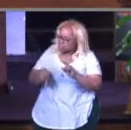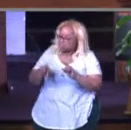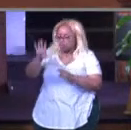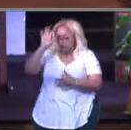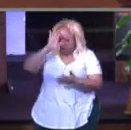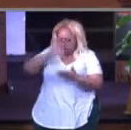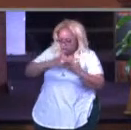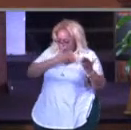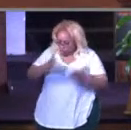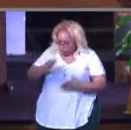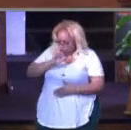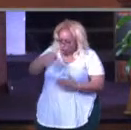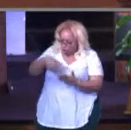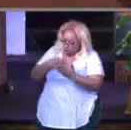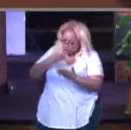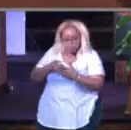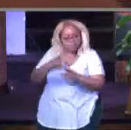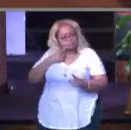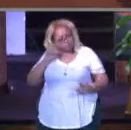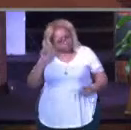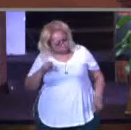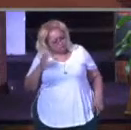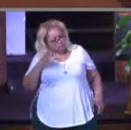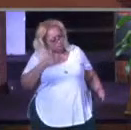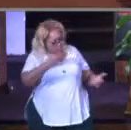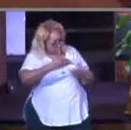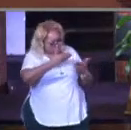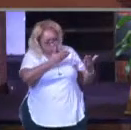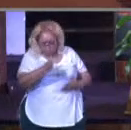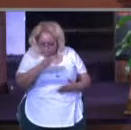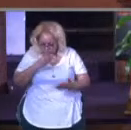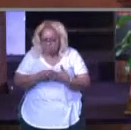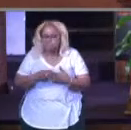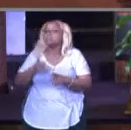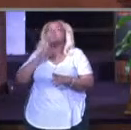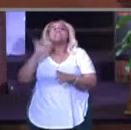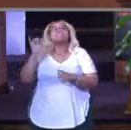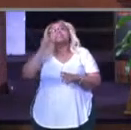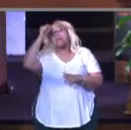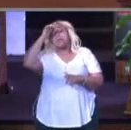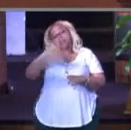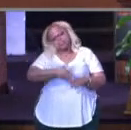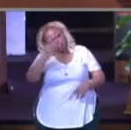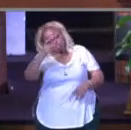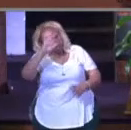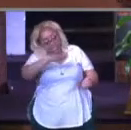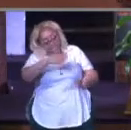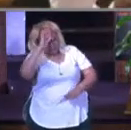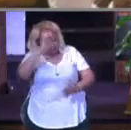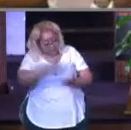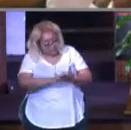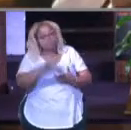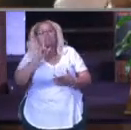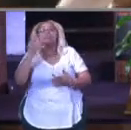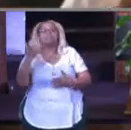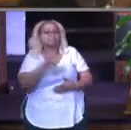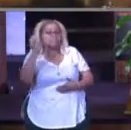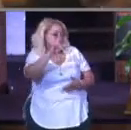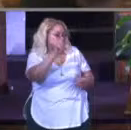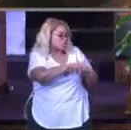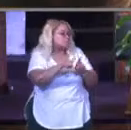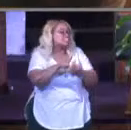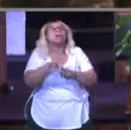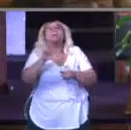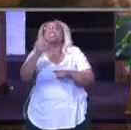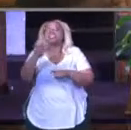question. Did your husband bring all the money from the sale? She said, sure, my baby brought all the money. And he said, the same men that took your dead husband out are going to take you out dead